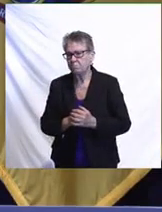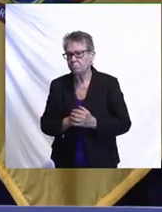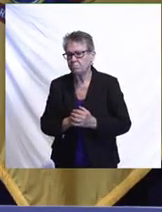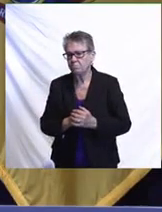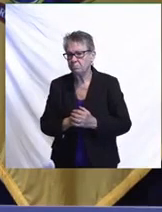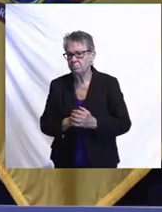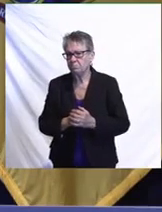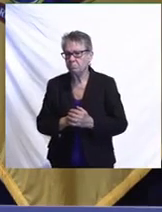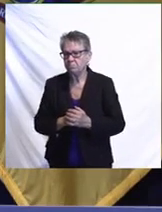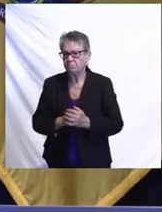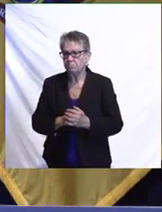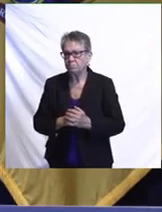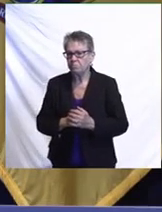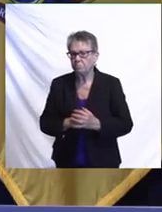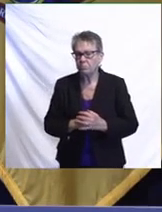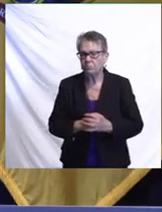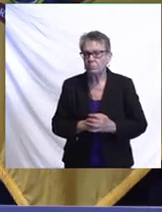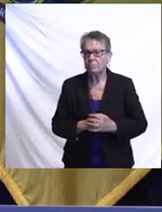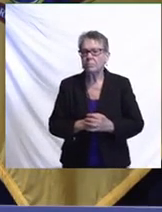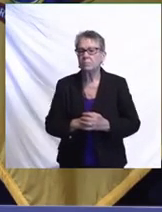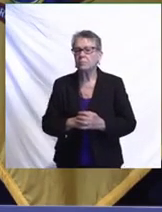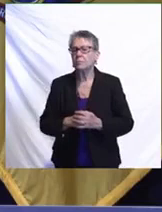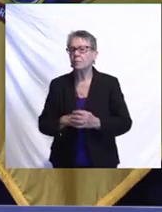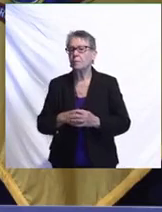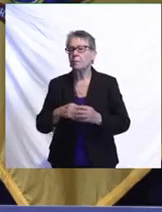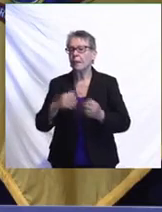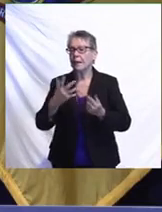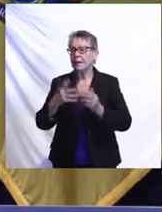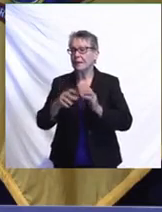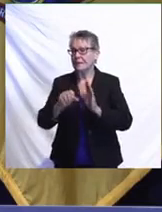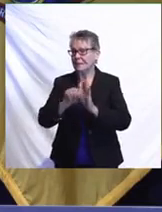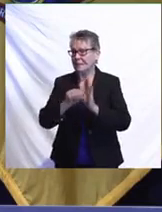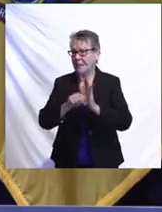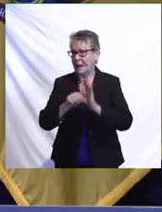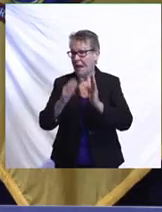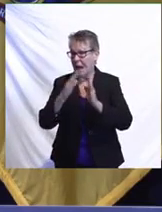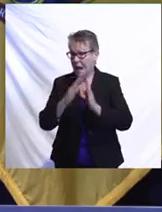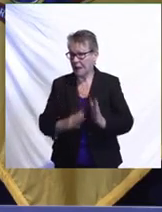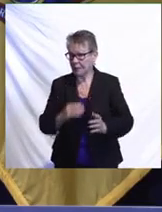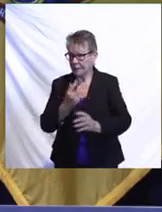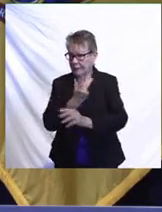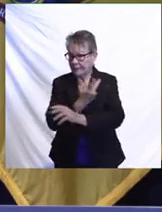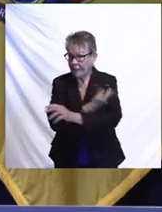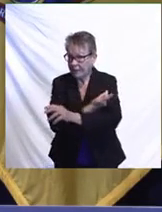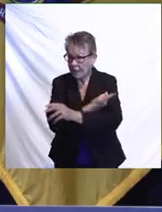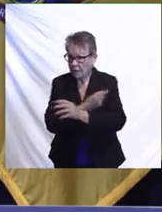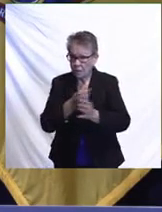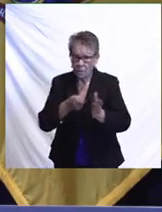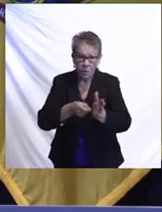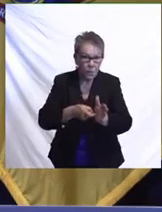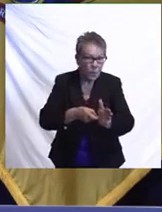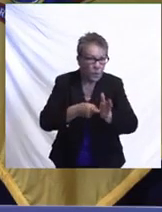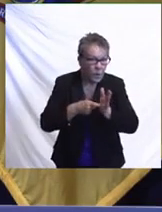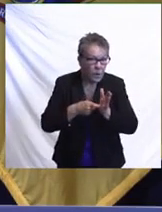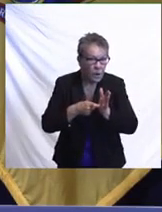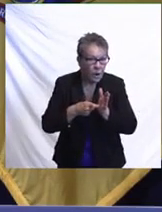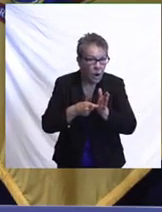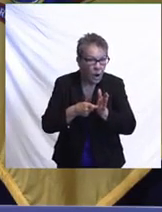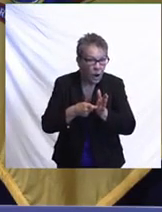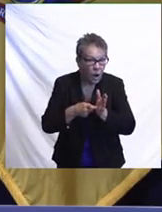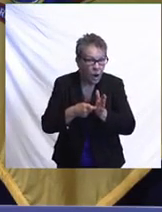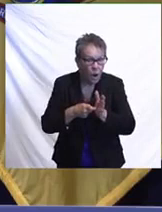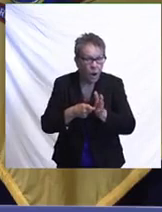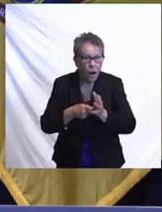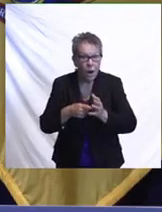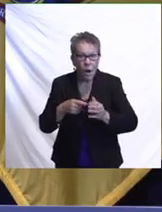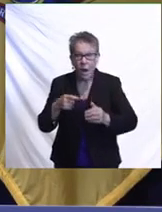the subject of the State House vaccine mandate for Superintendent Callahan, what are you going to do if Republican legislators try